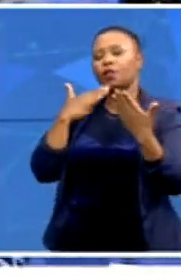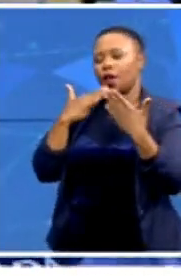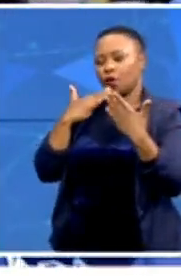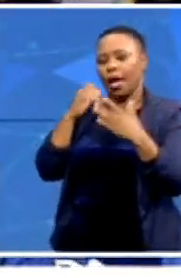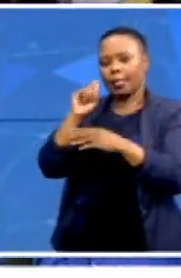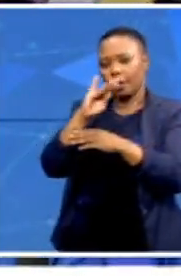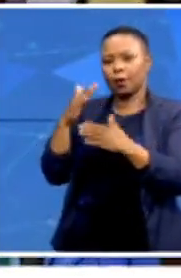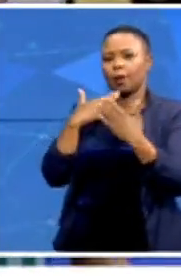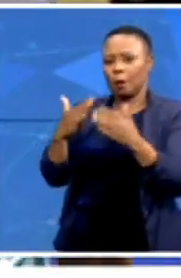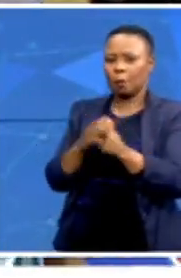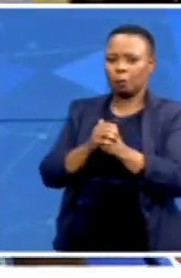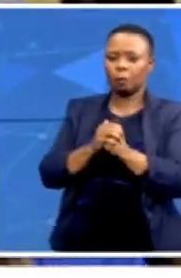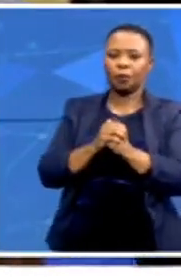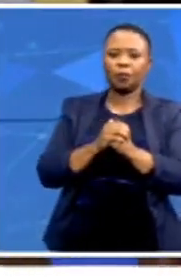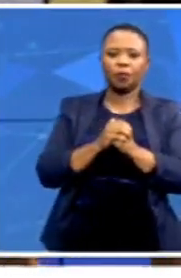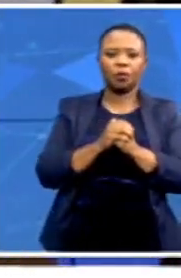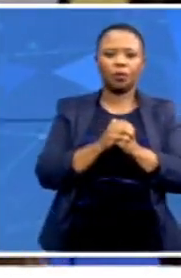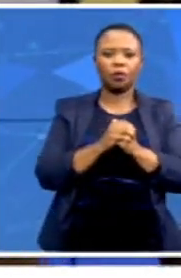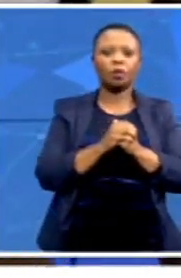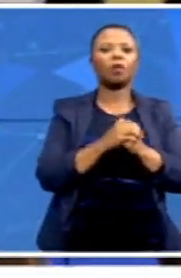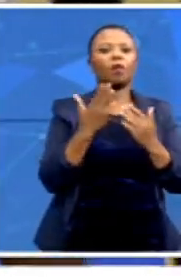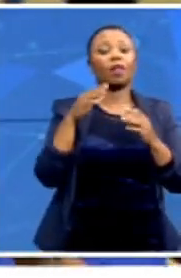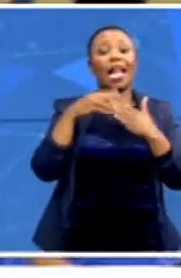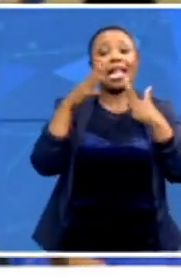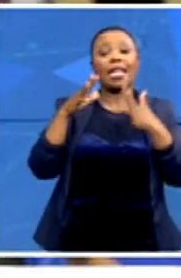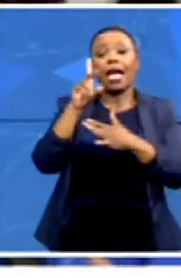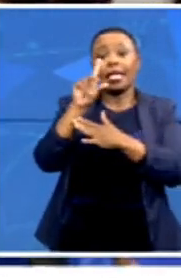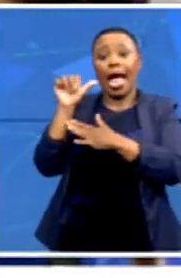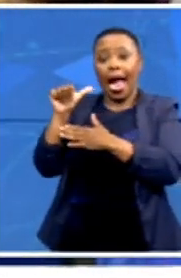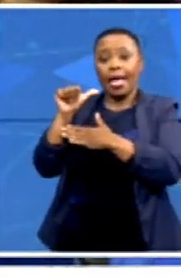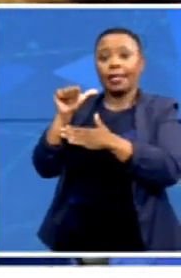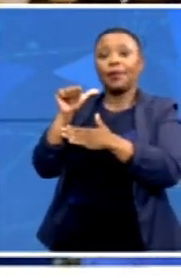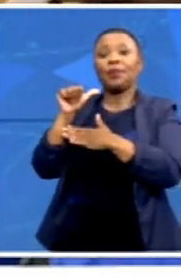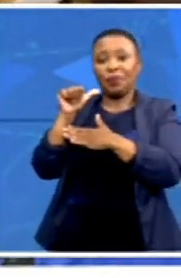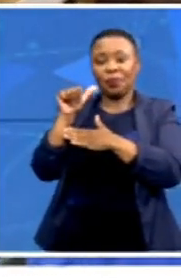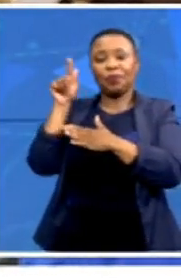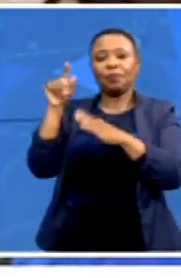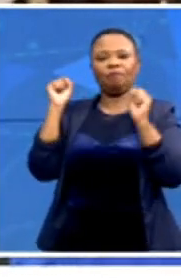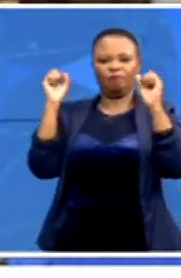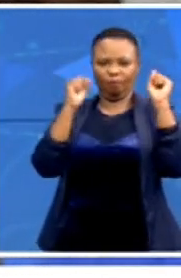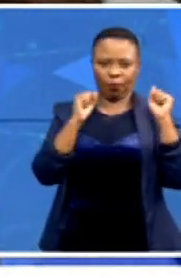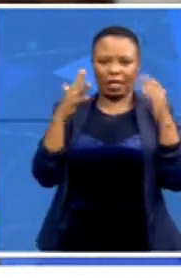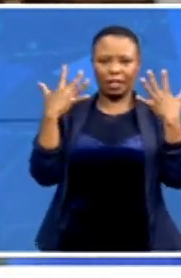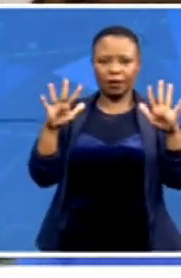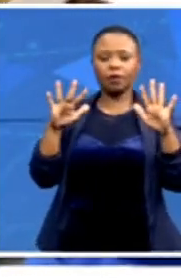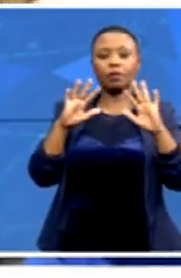Steenhuisen is the leader of the DA, speaking there after having addressed these party members here at eMalahleni